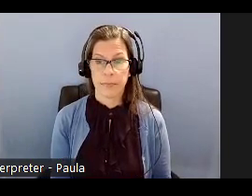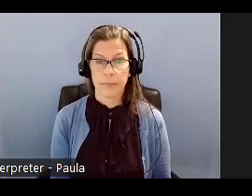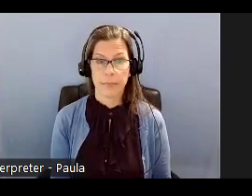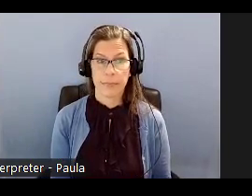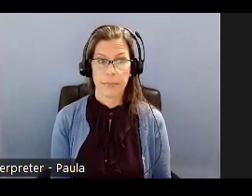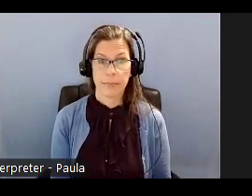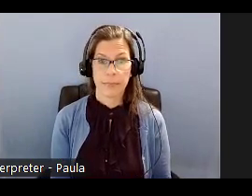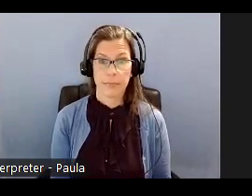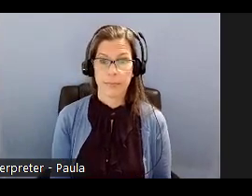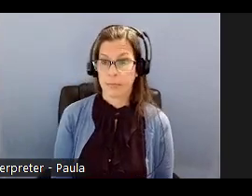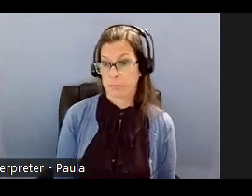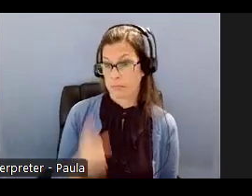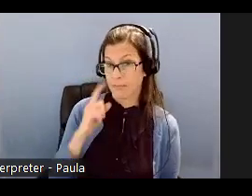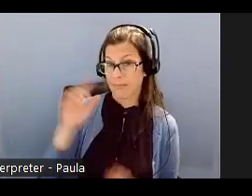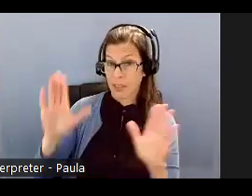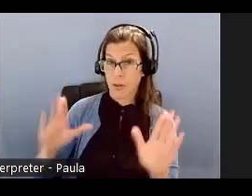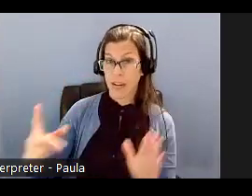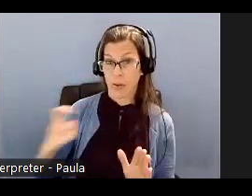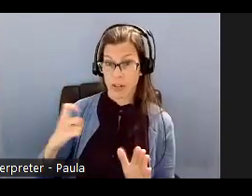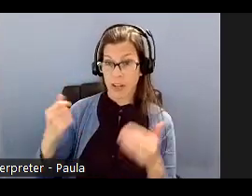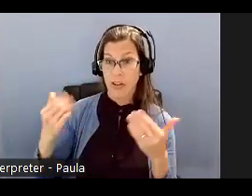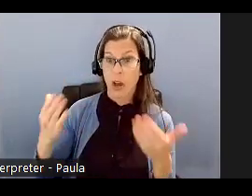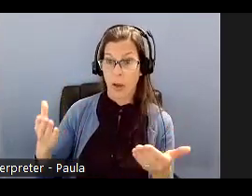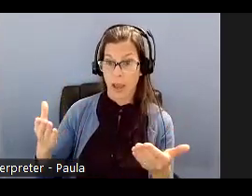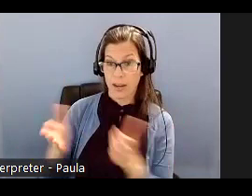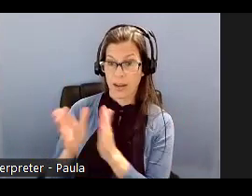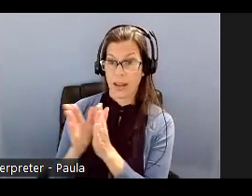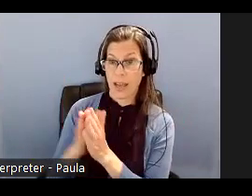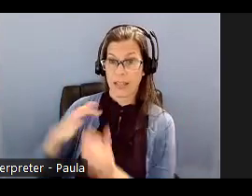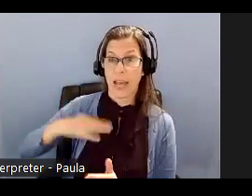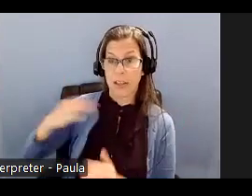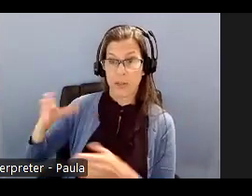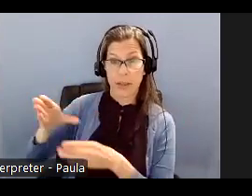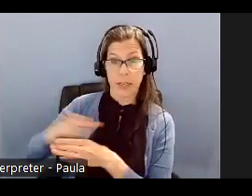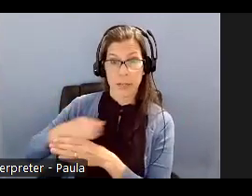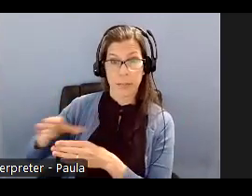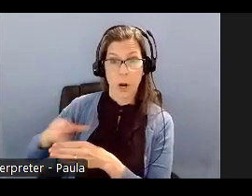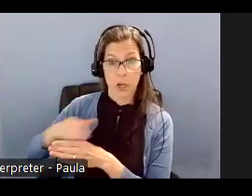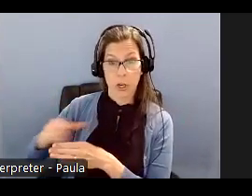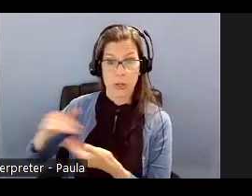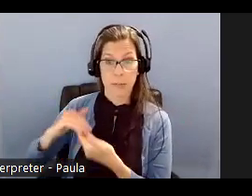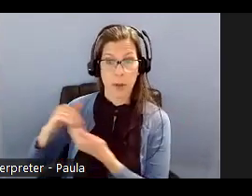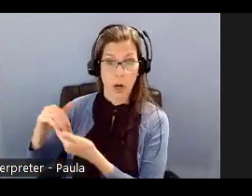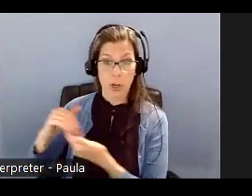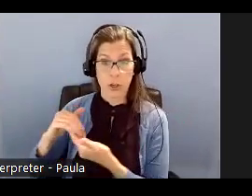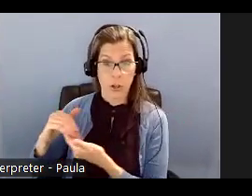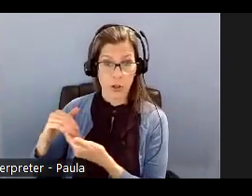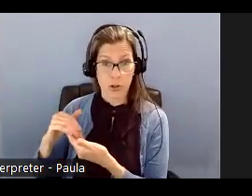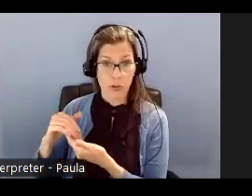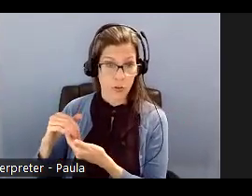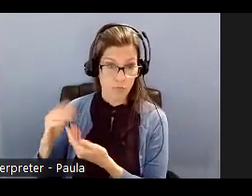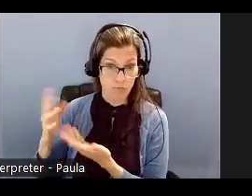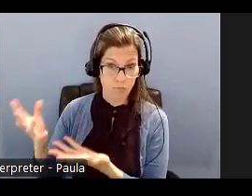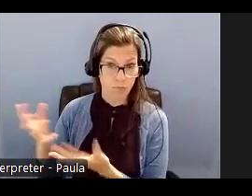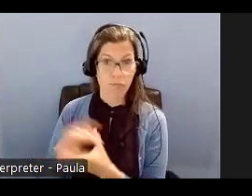Sarah, I think that's a great question. I'm going to yield to our eligibility partners. I'm not sure if we need to take that one back or not.